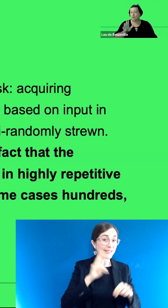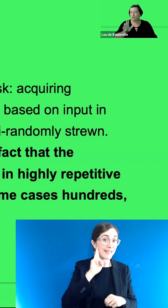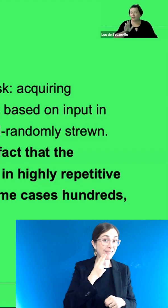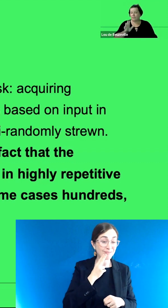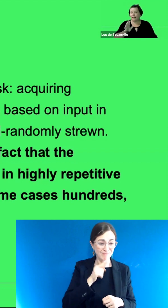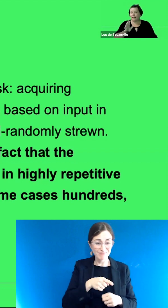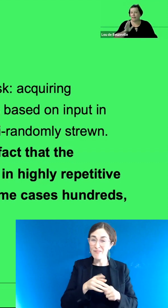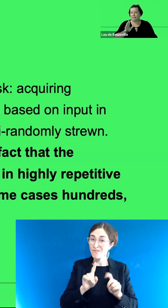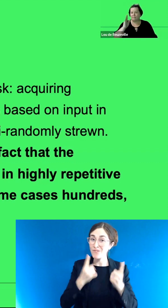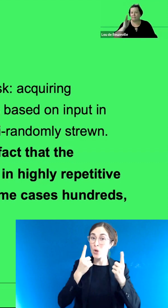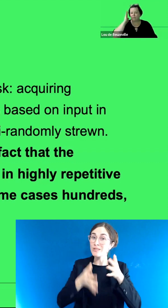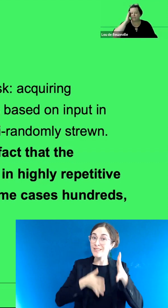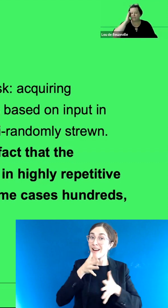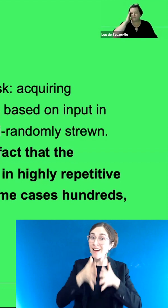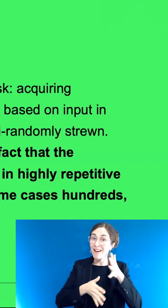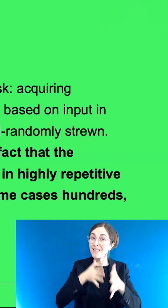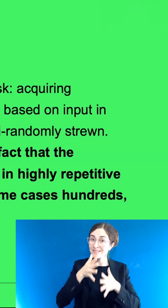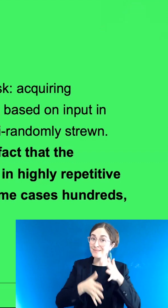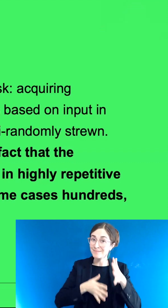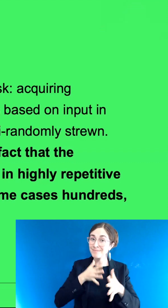his first signs. So the mother